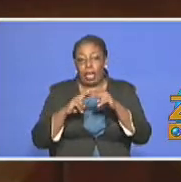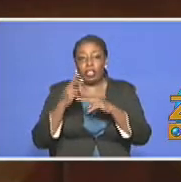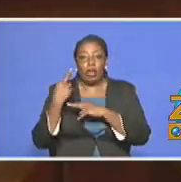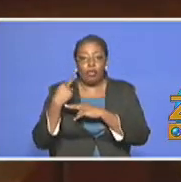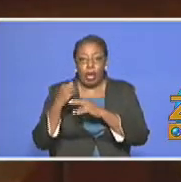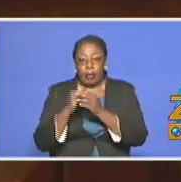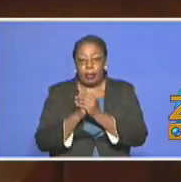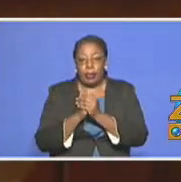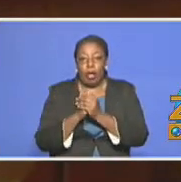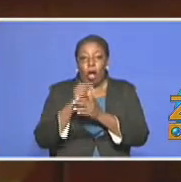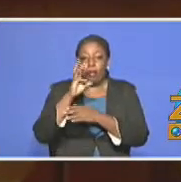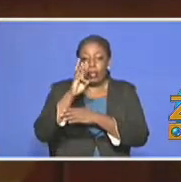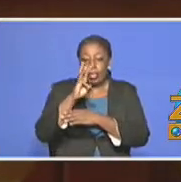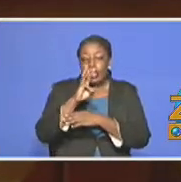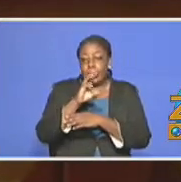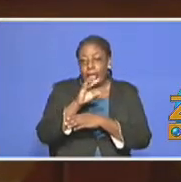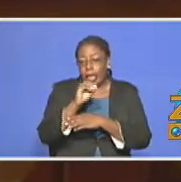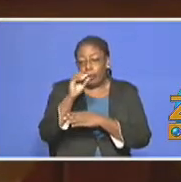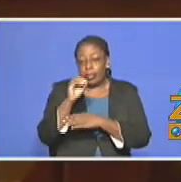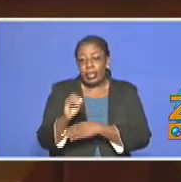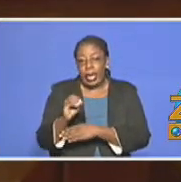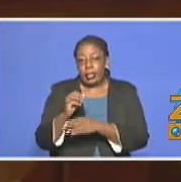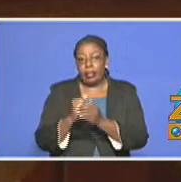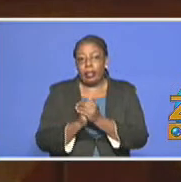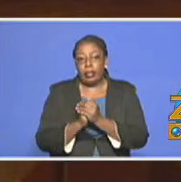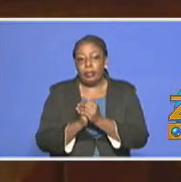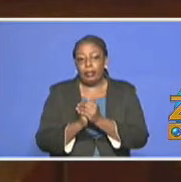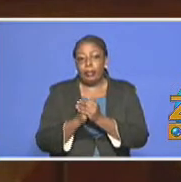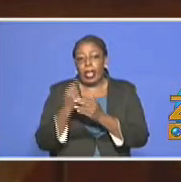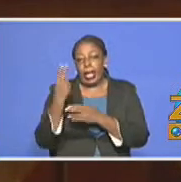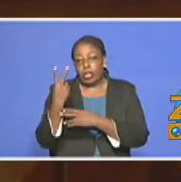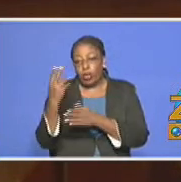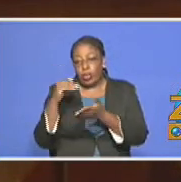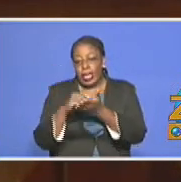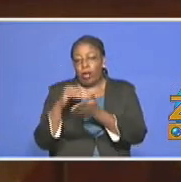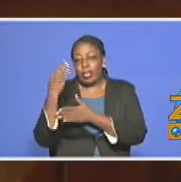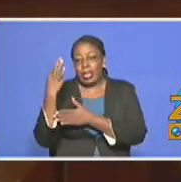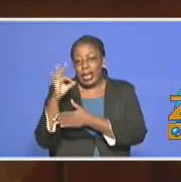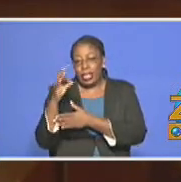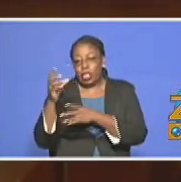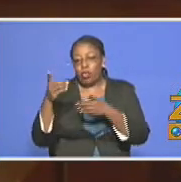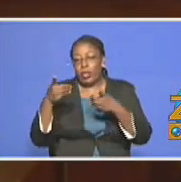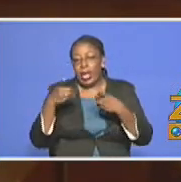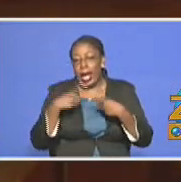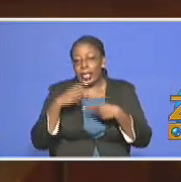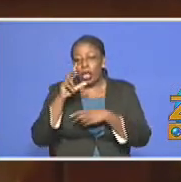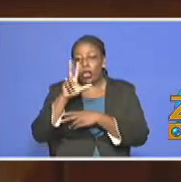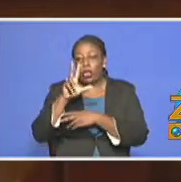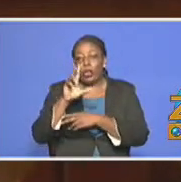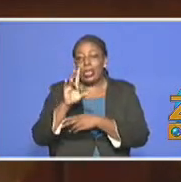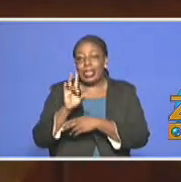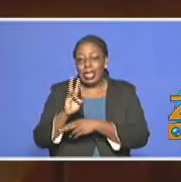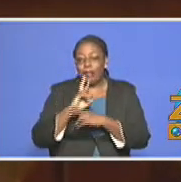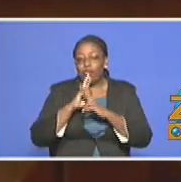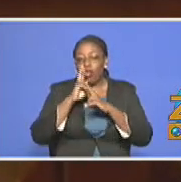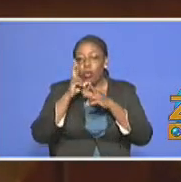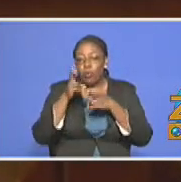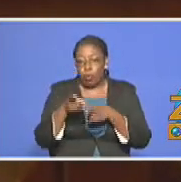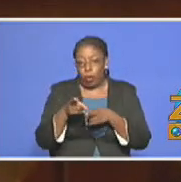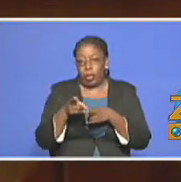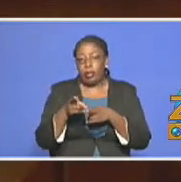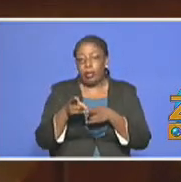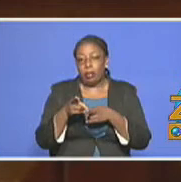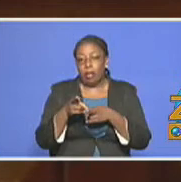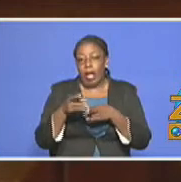56%. It is not lost on us that 2019 we had 37 reported murders, and